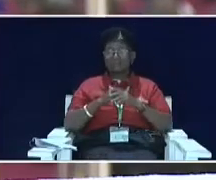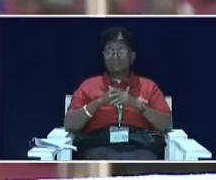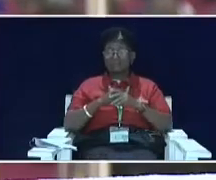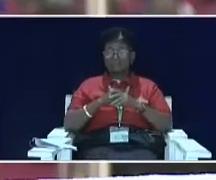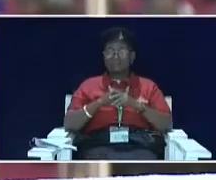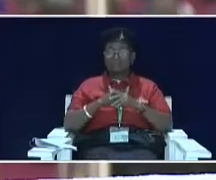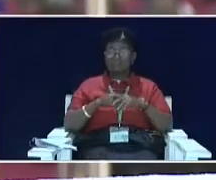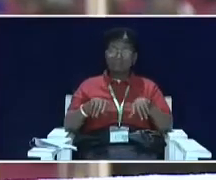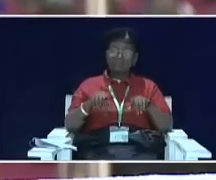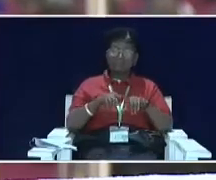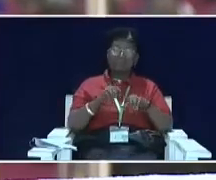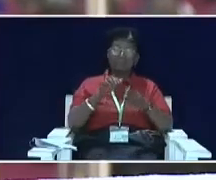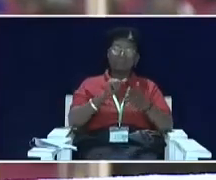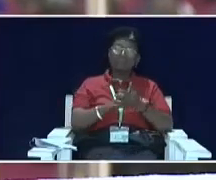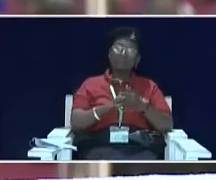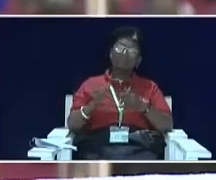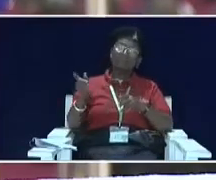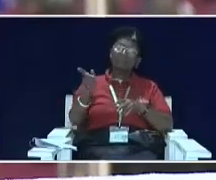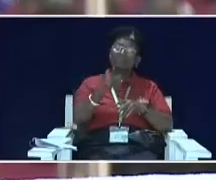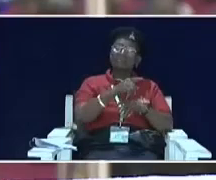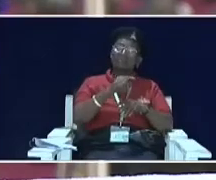so that you can subdue